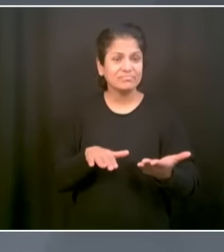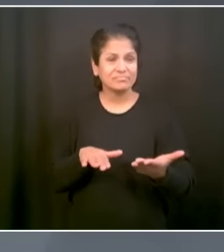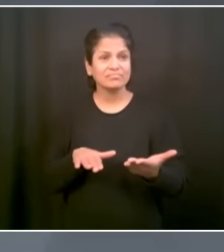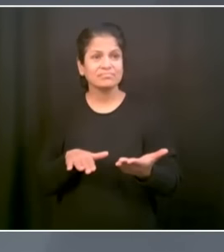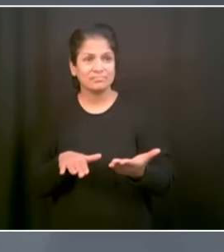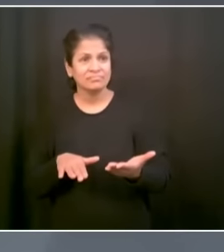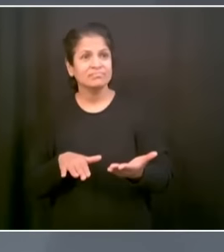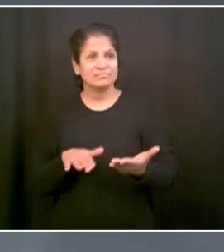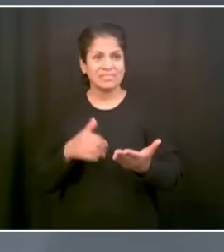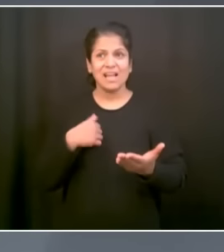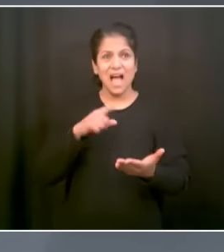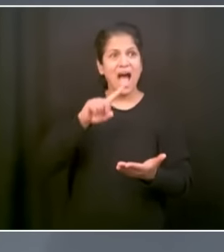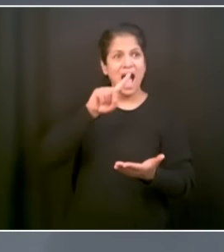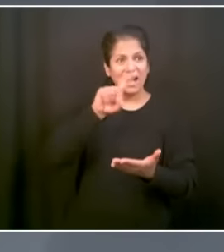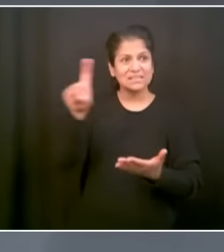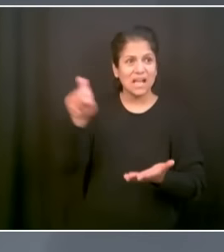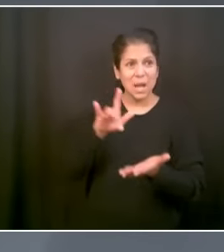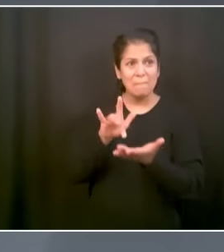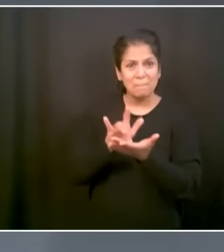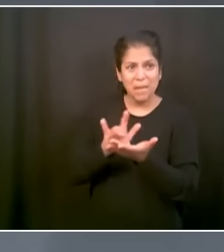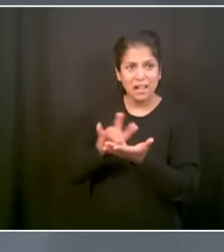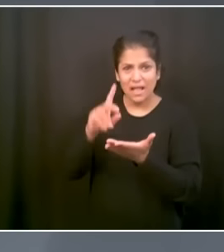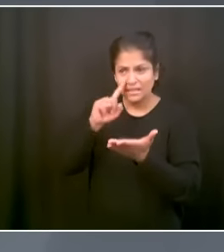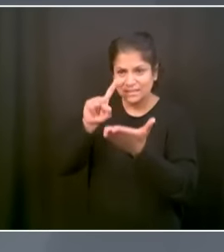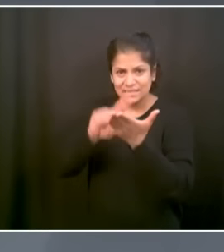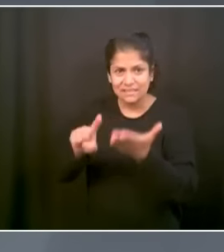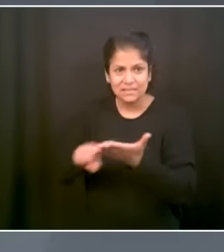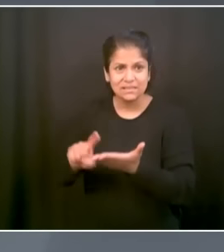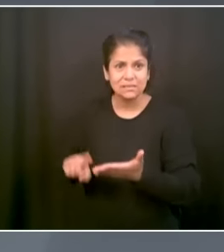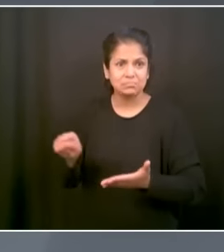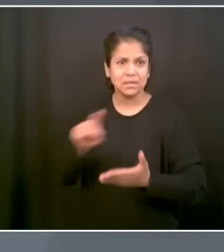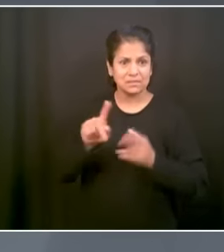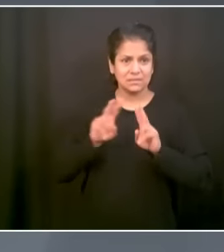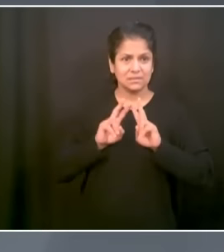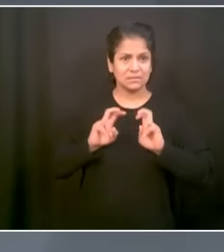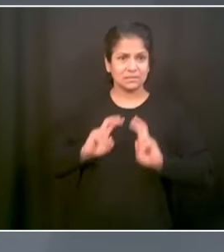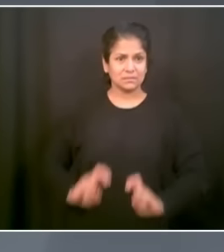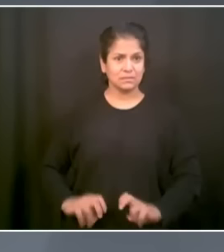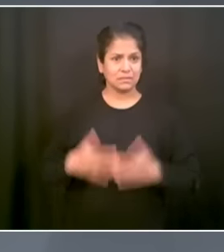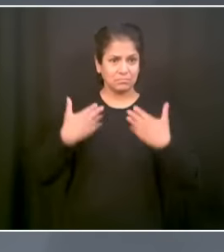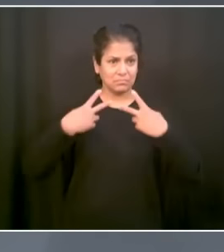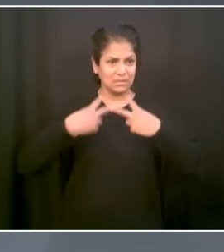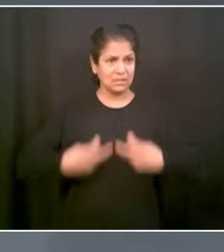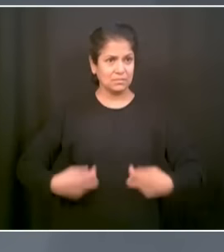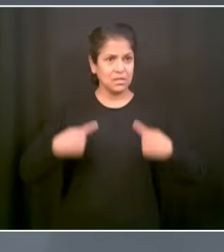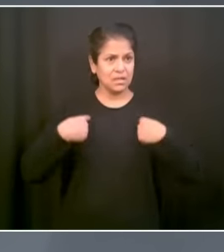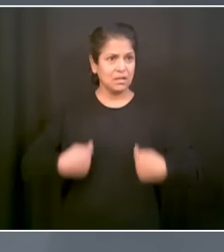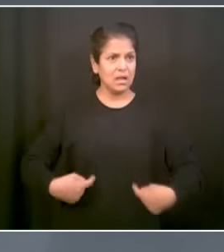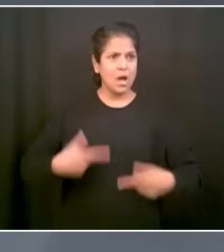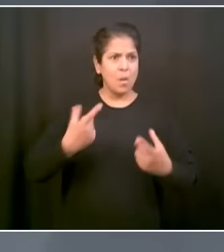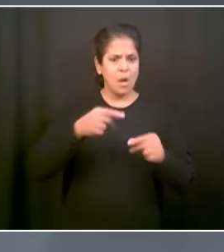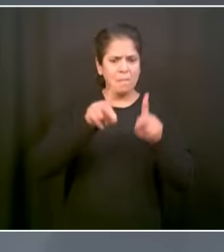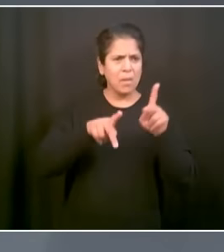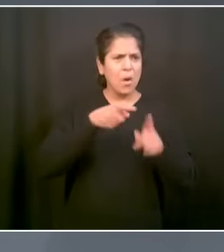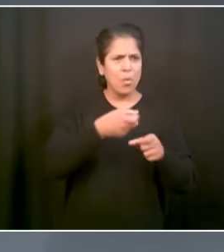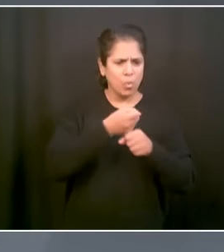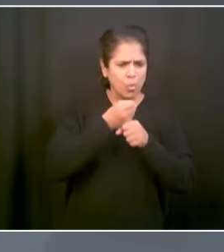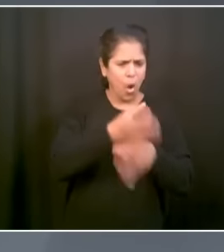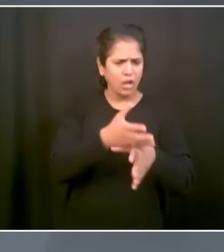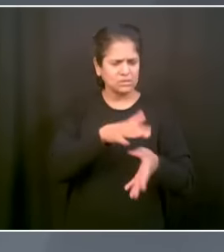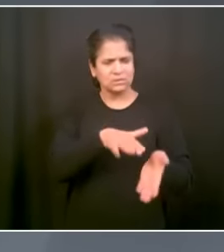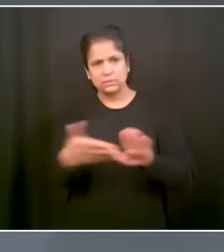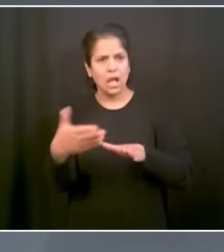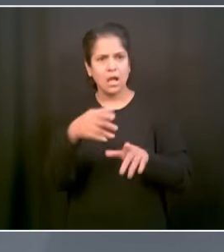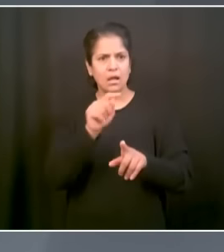about 5 to 7 days after the autopsy is done for the medical examiner to be able to get blood work and other tests